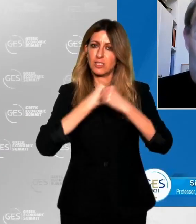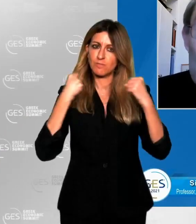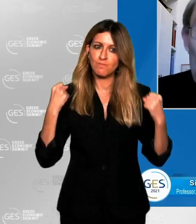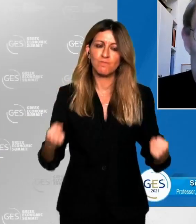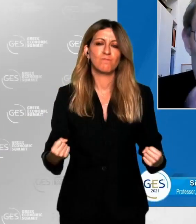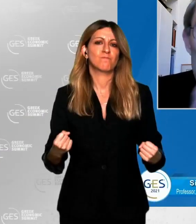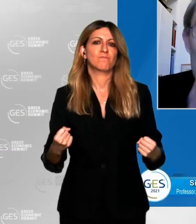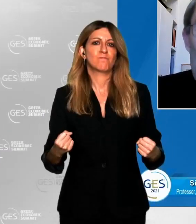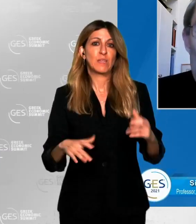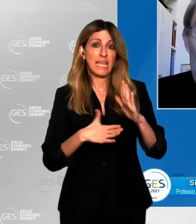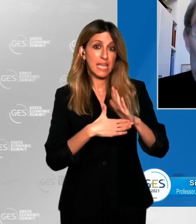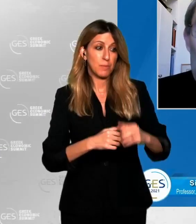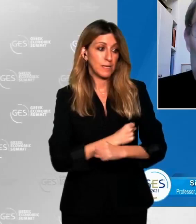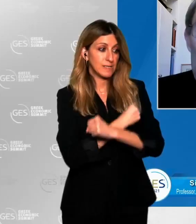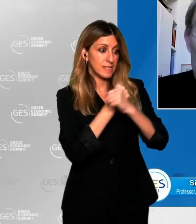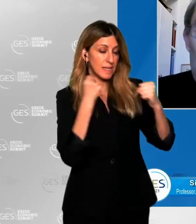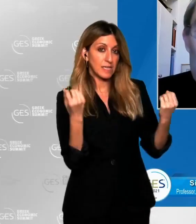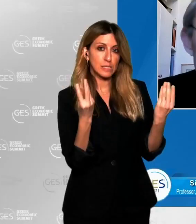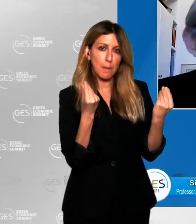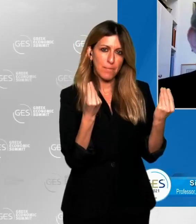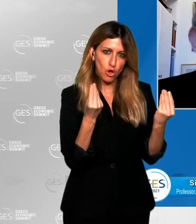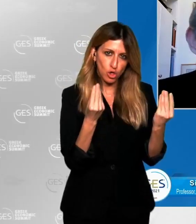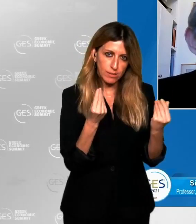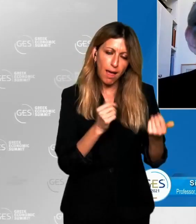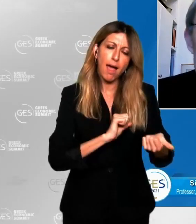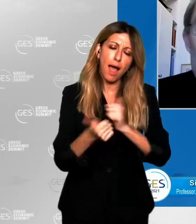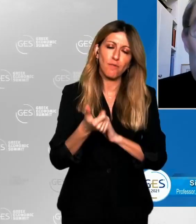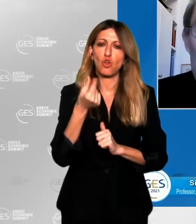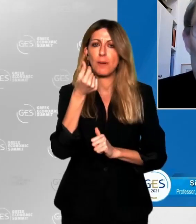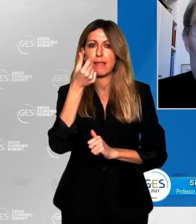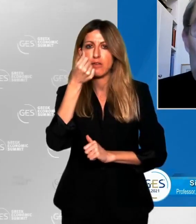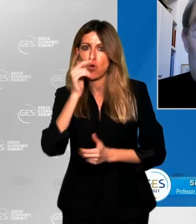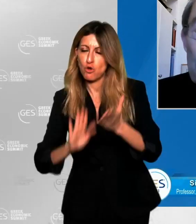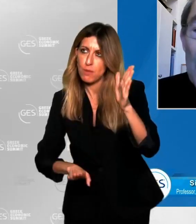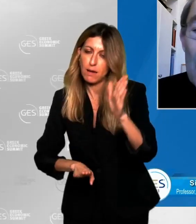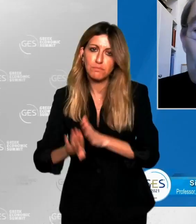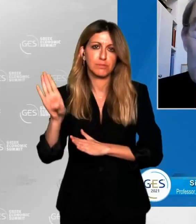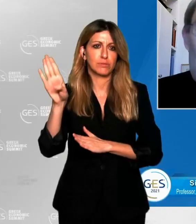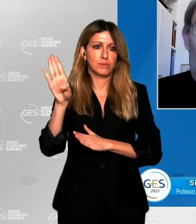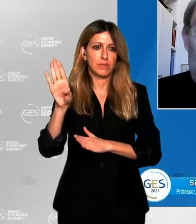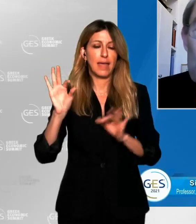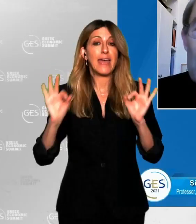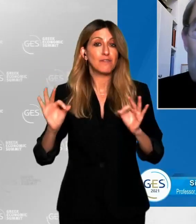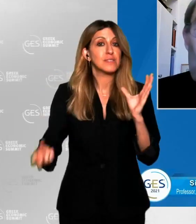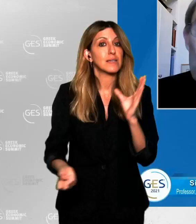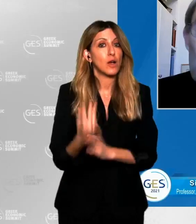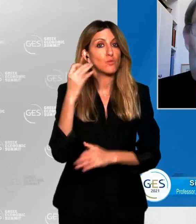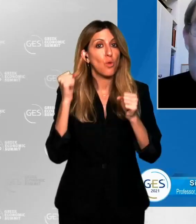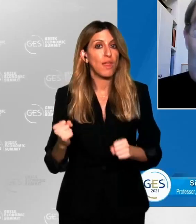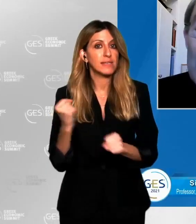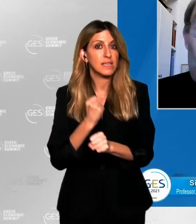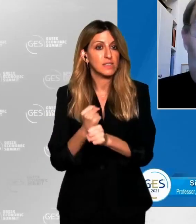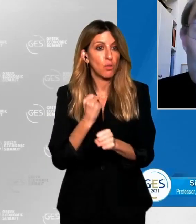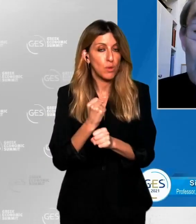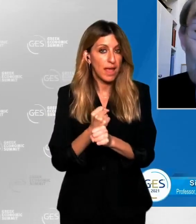alternative, now we need to do something about that. We need to make sure that the jobs created in that service sector are good. The alternative, of course, is to sit